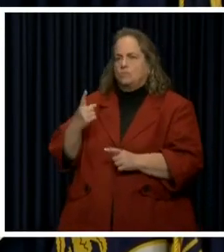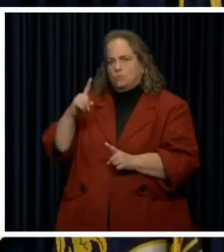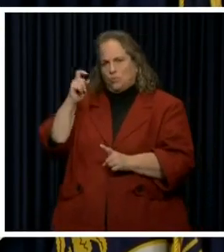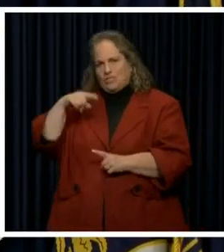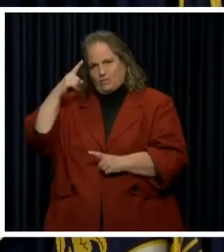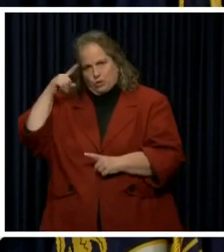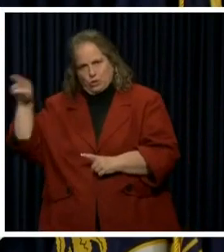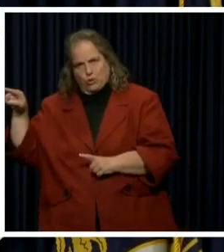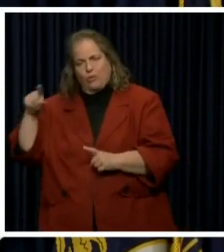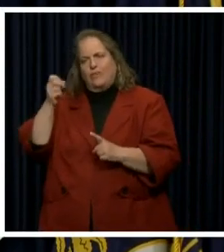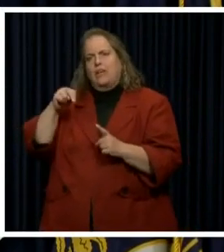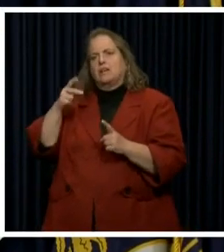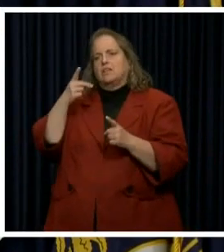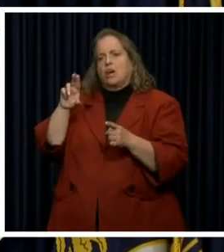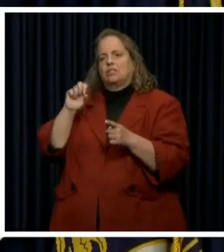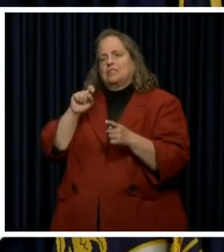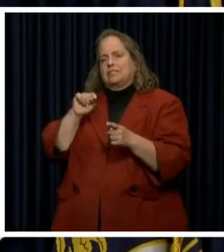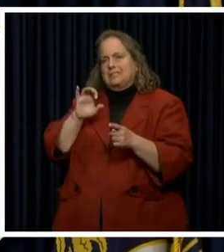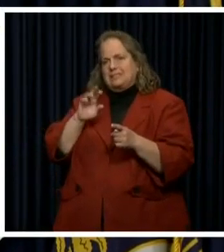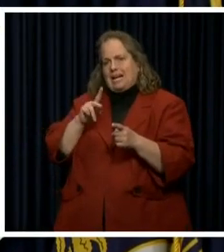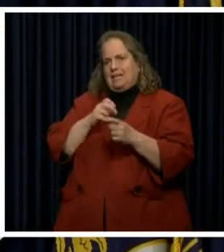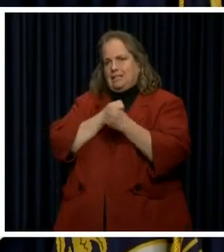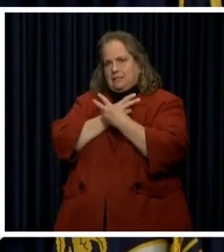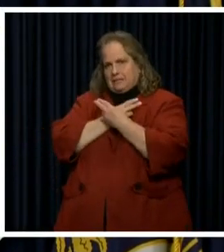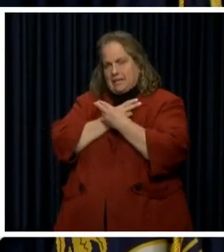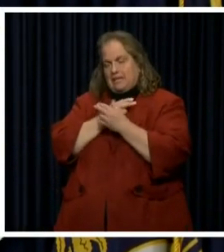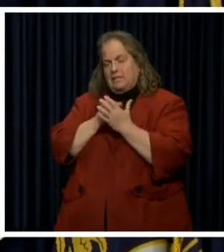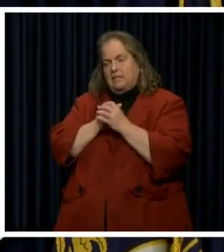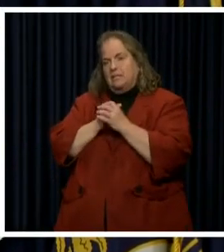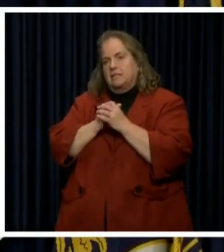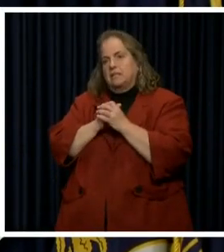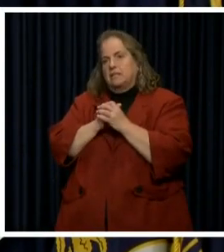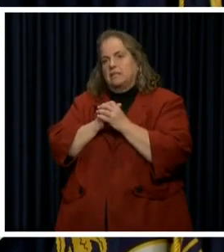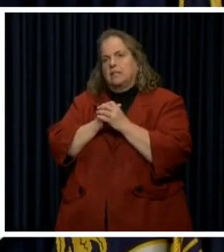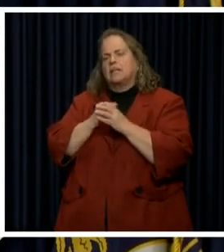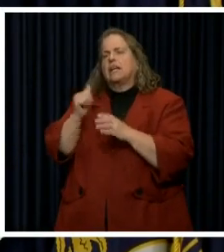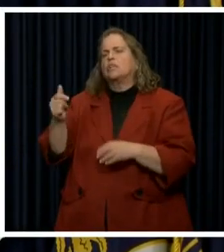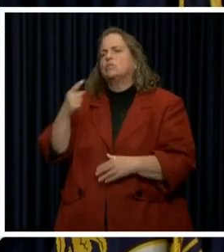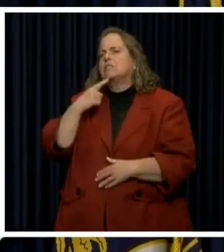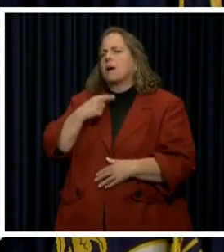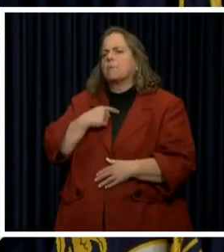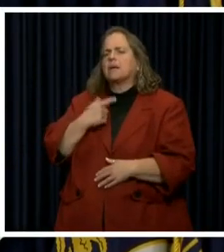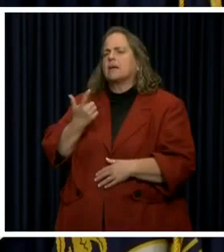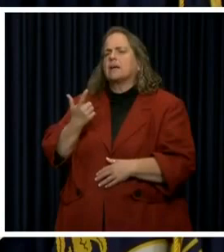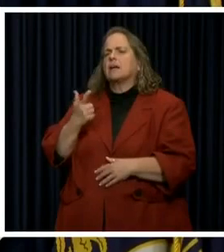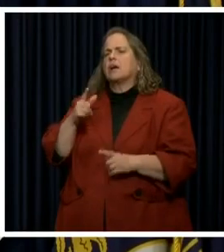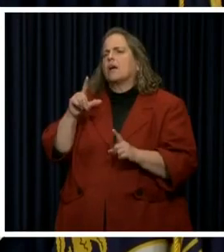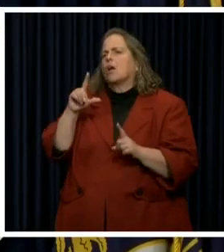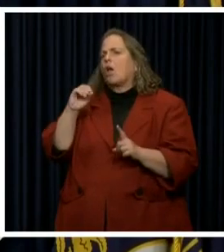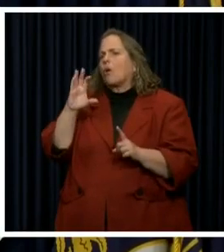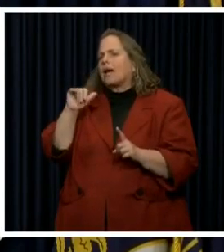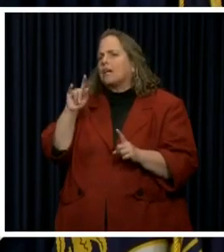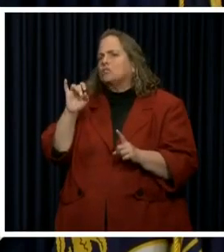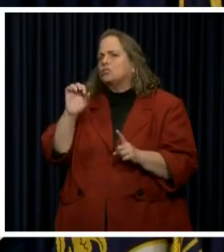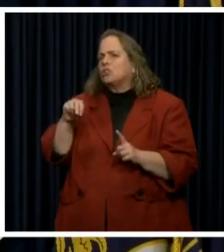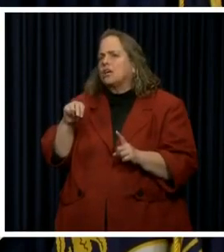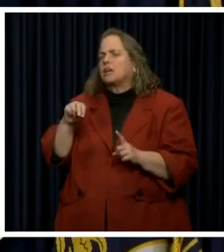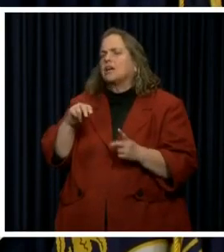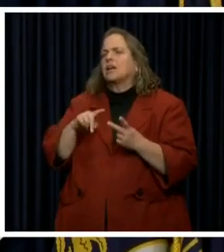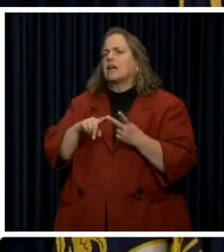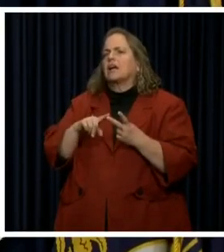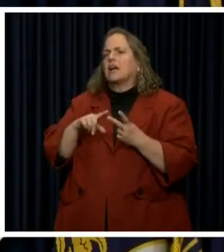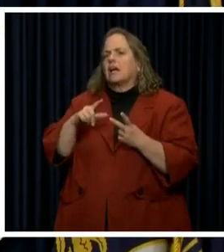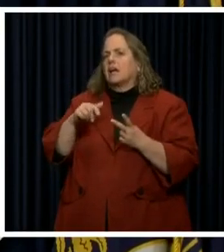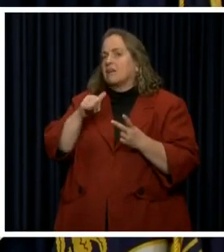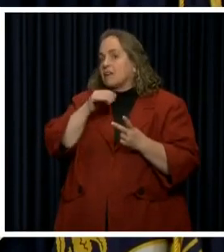Stack about the 10-year-old. What can you tell us, if anything, about the location and gender of this child? And then for Dr. Stack, if you